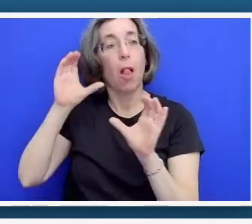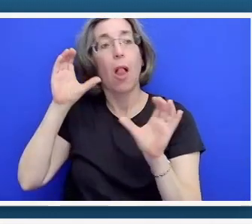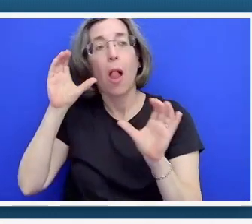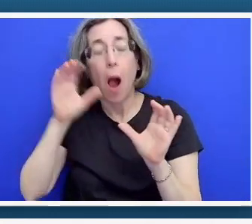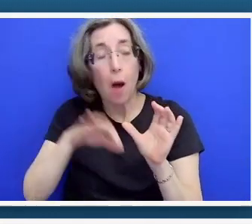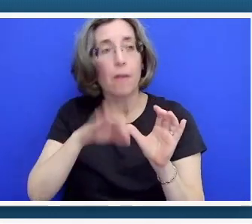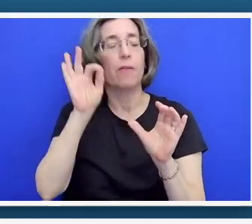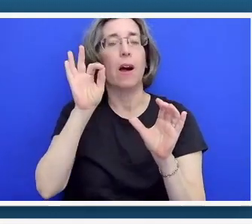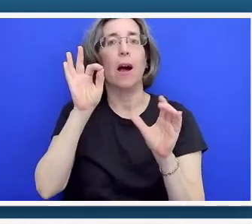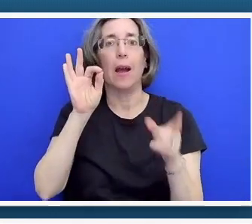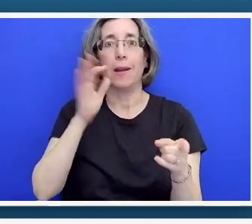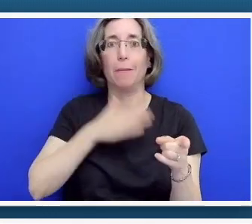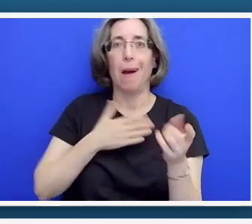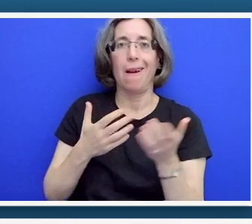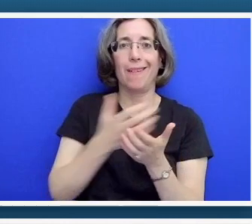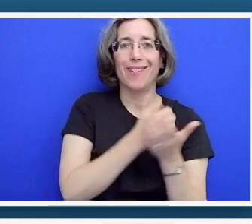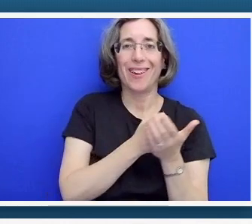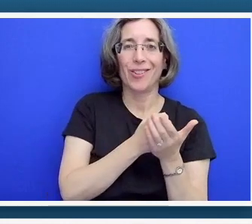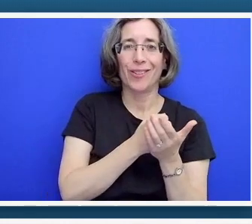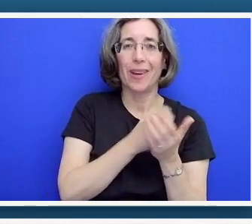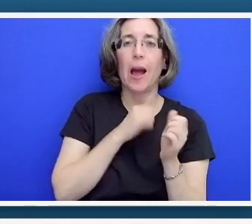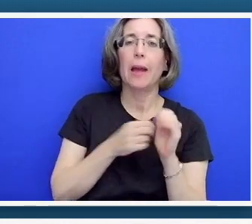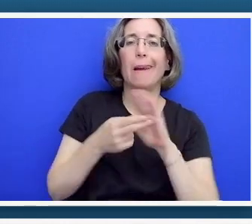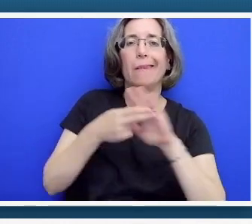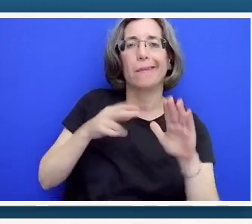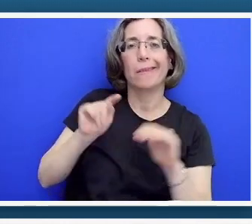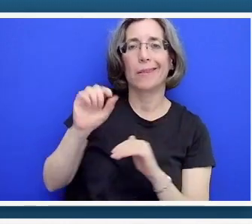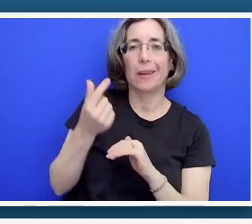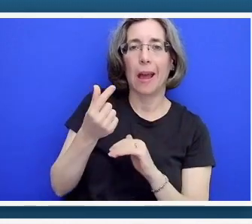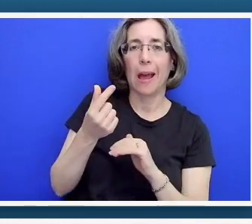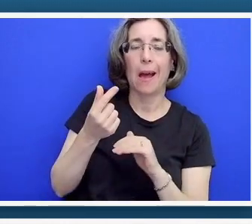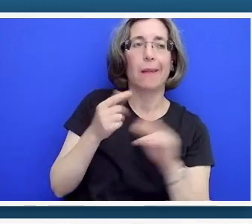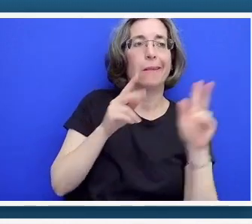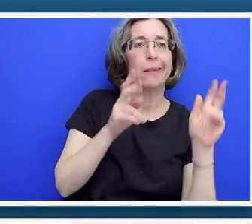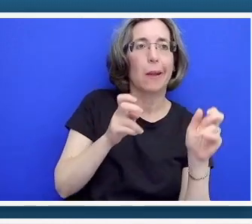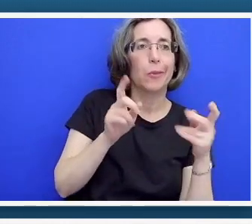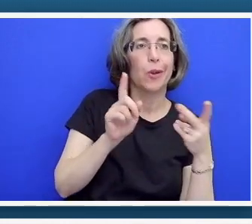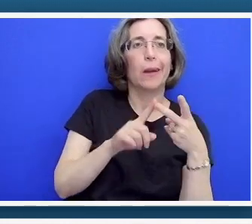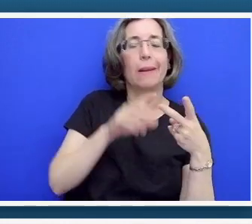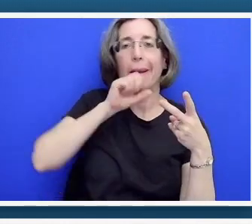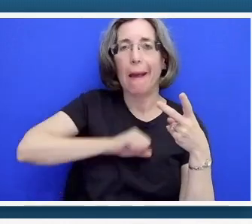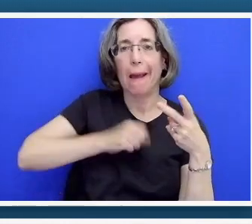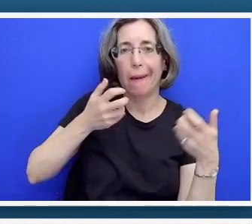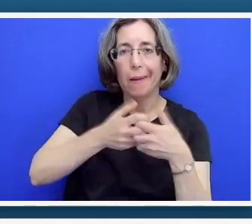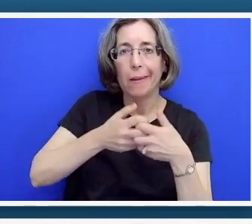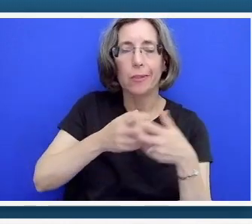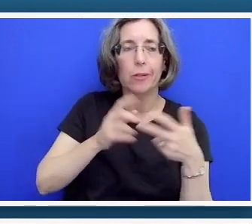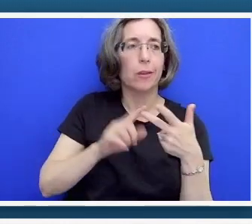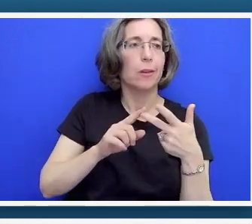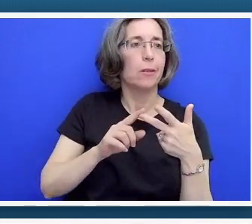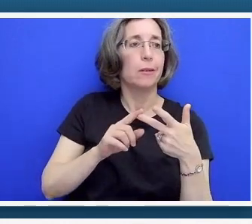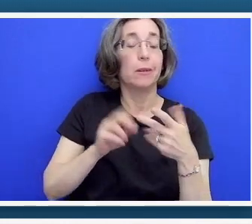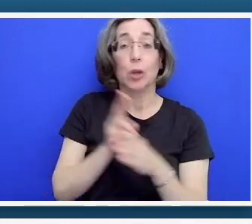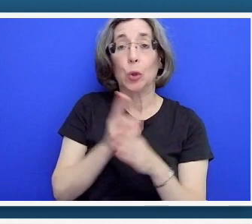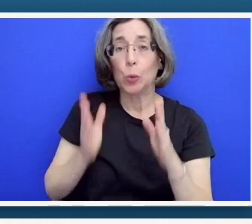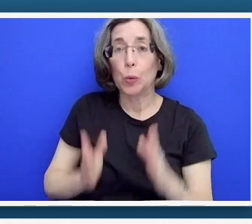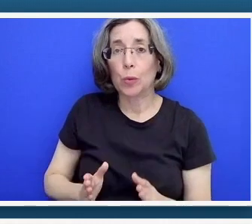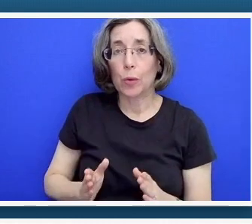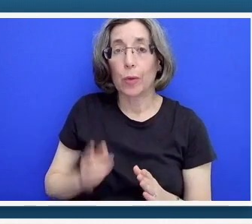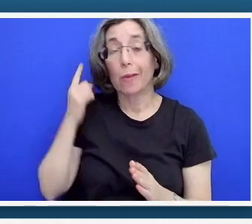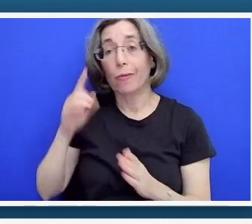because you can tag it by subject level, by age level, by user, if it's a teacher resource or a student resource or a little bit of